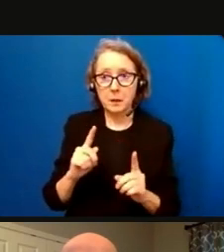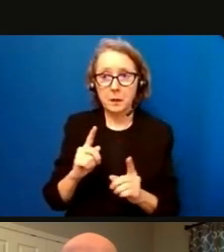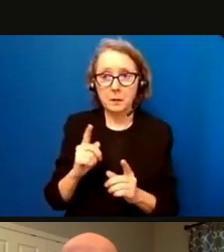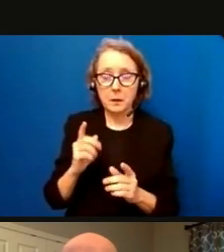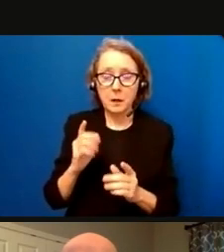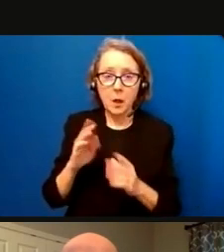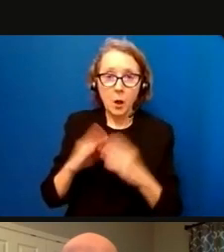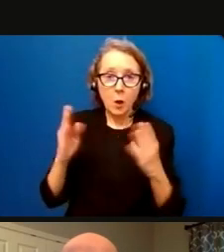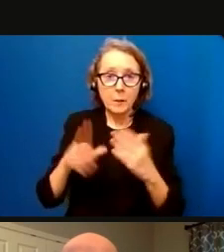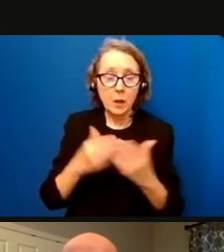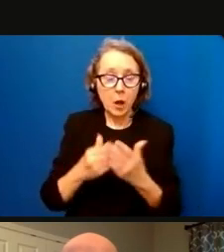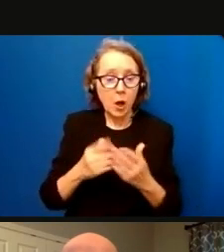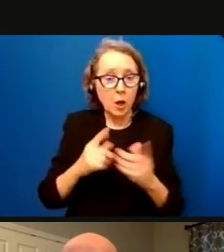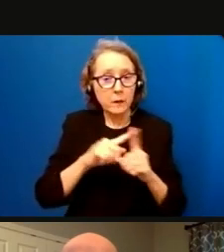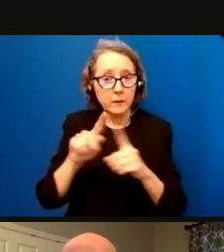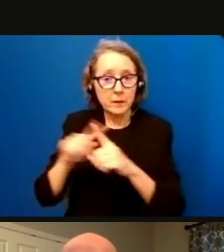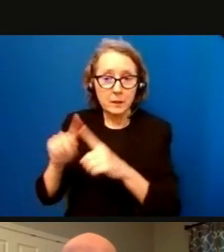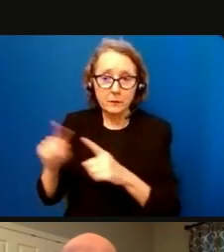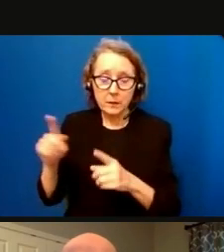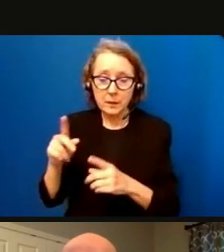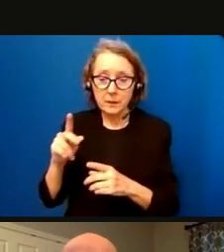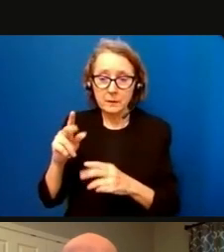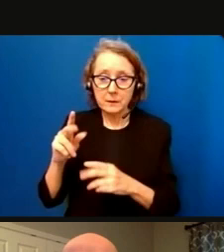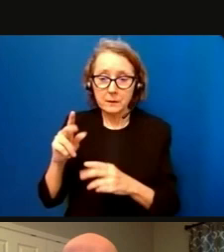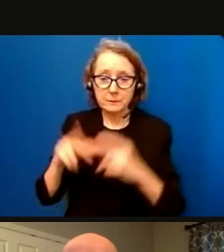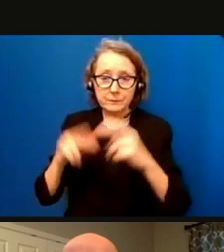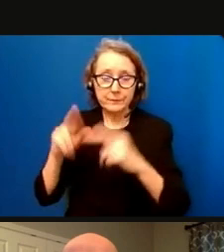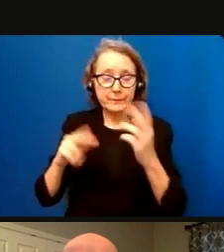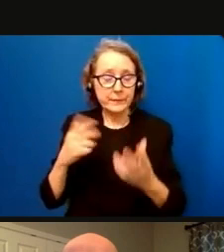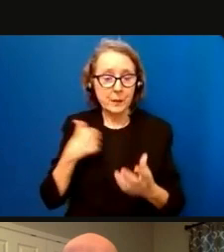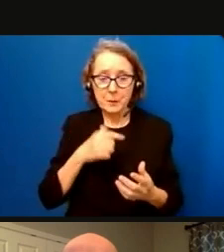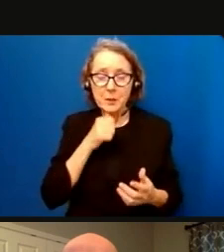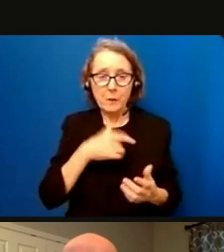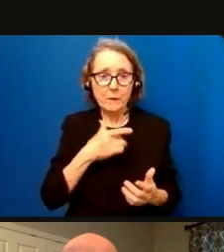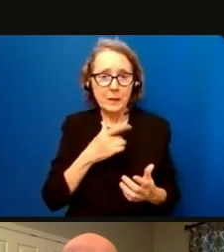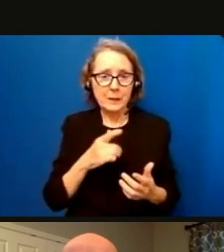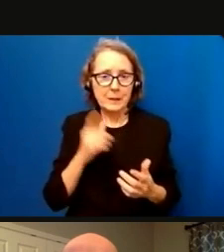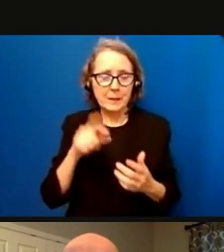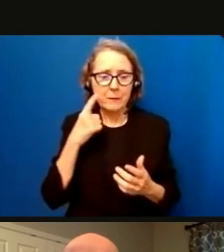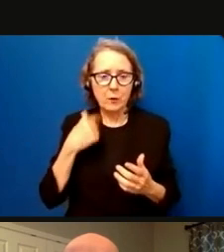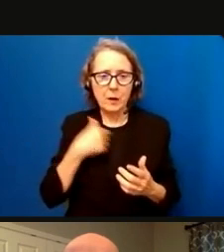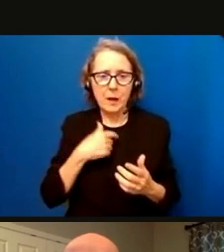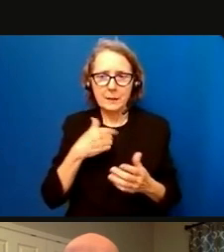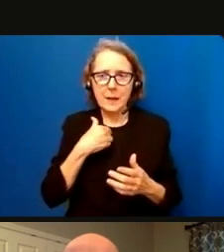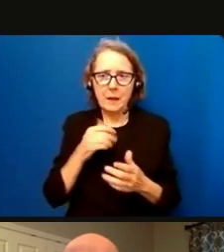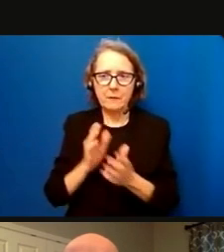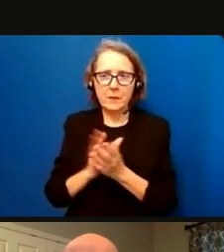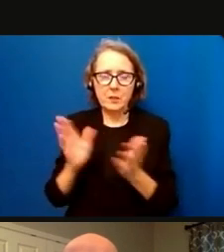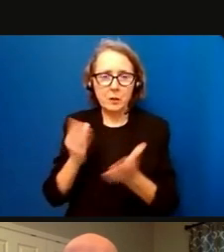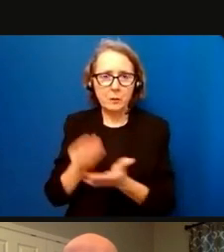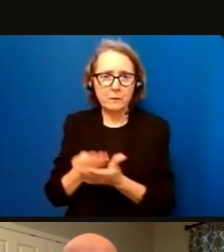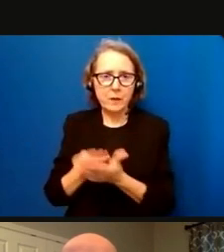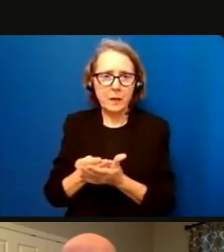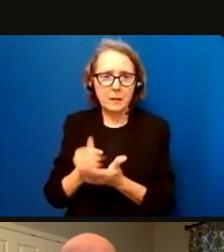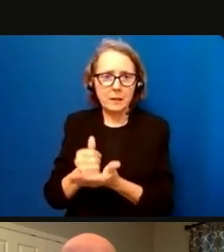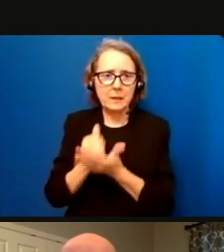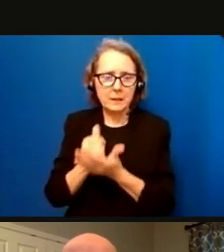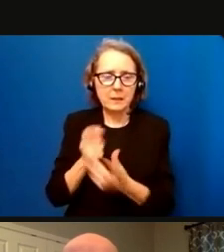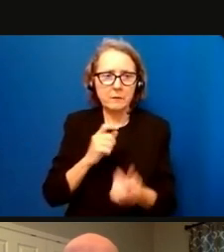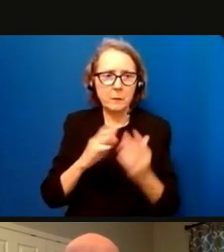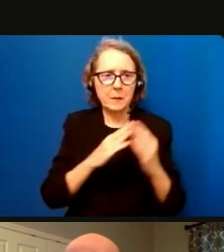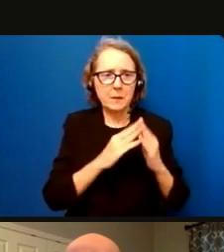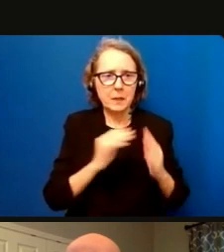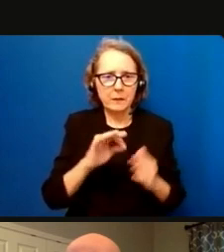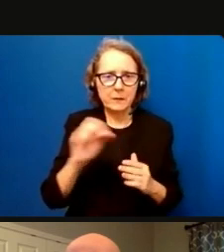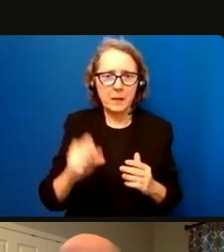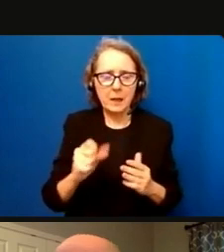all of these facilities, we don't feel that it's absolutely necessary for us to have the general fund assistance from the city of Salem to